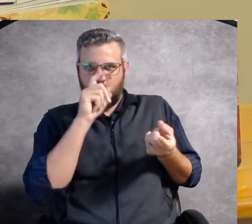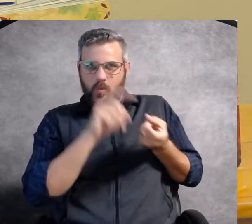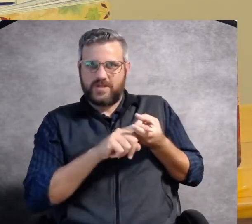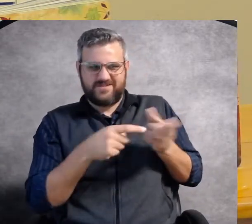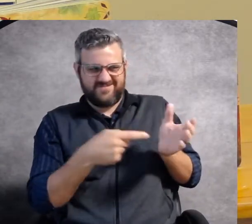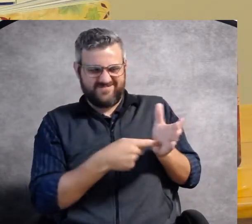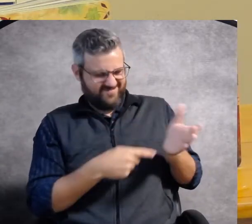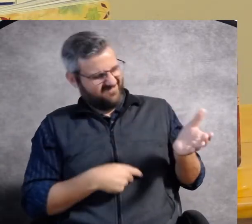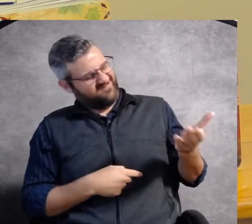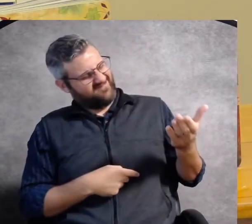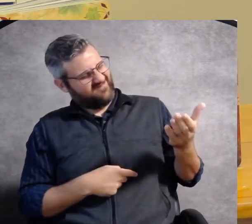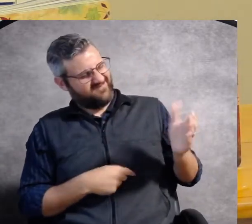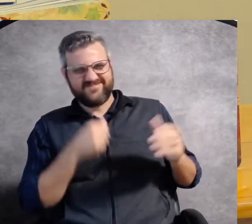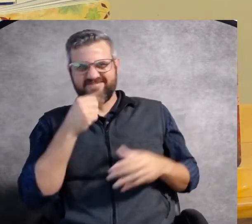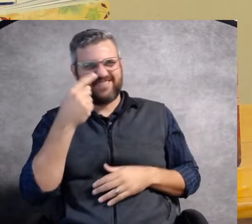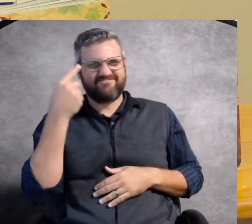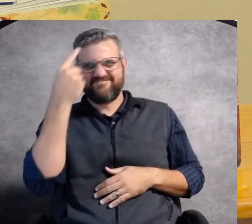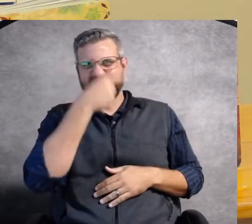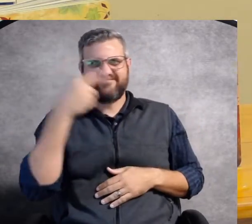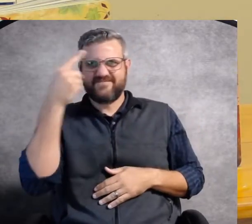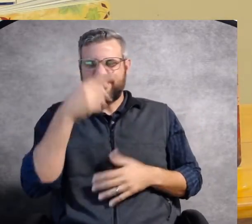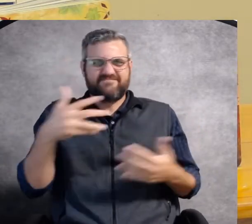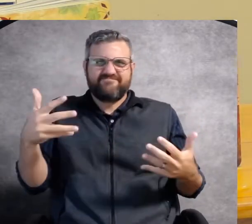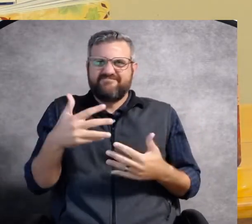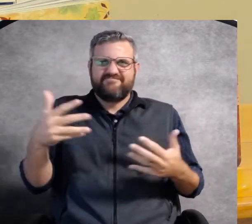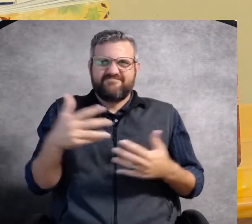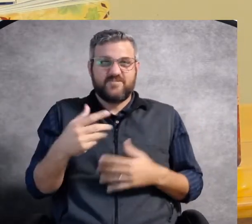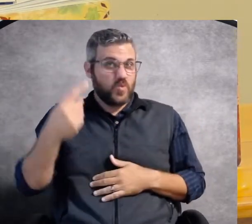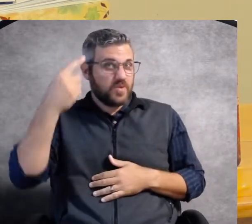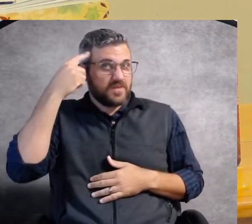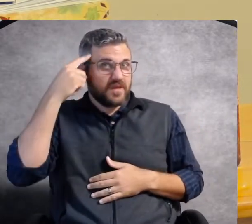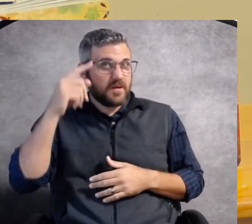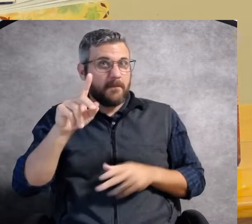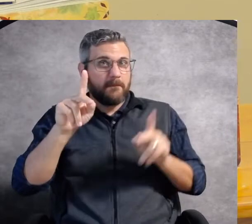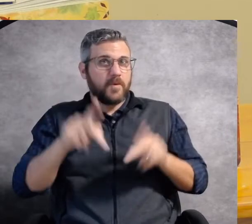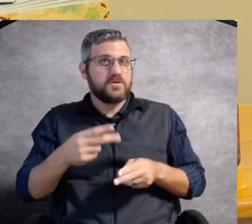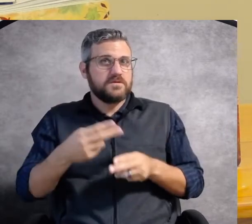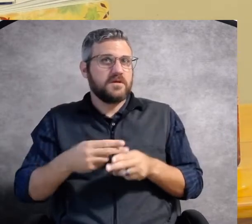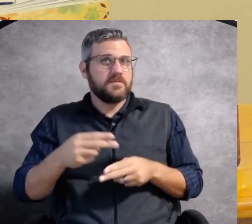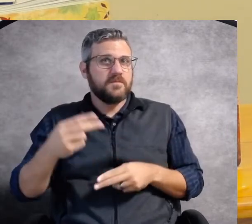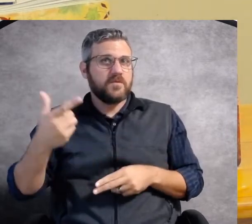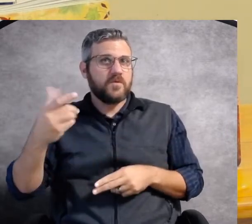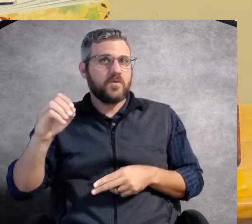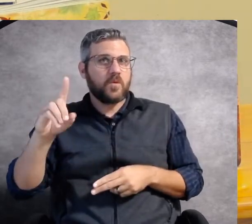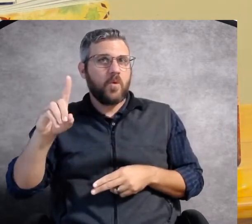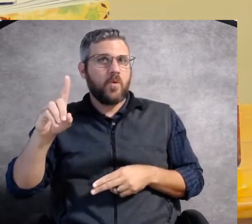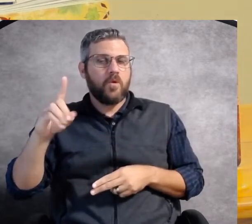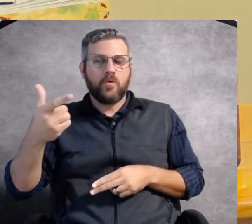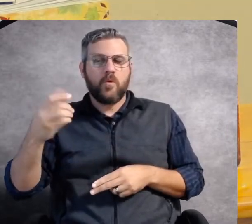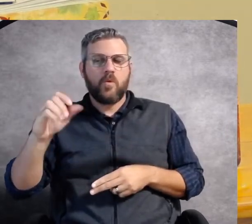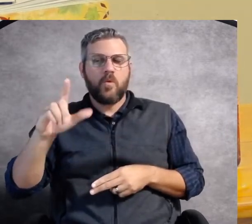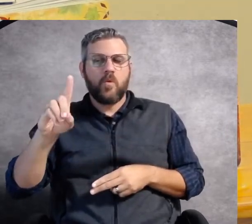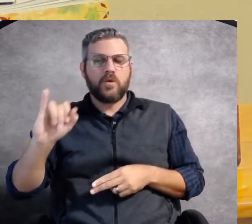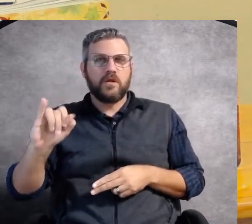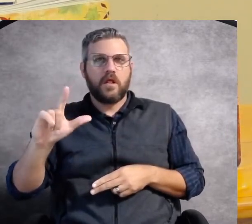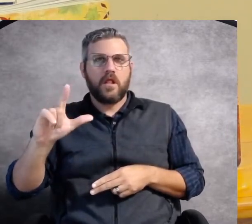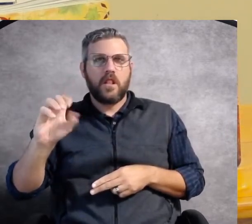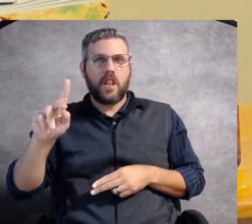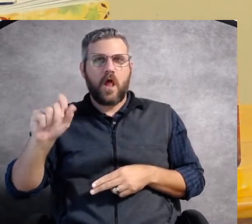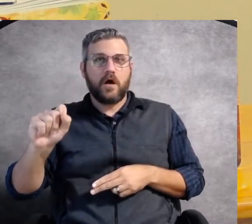is. That doesn't look like a scary witch to me. Do you think that might be Goldilocks? Her hair is